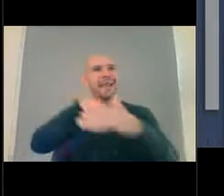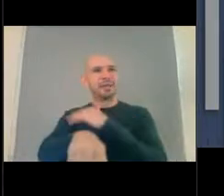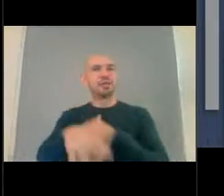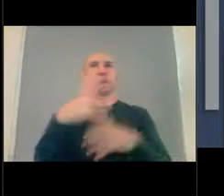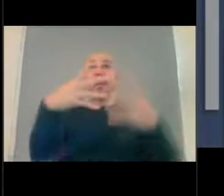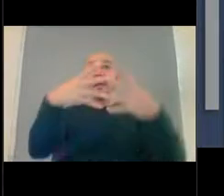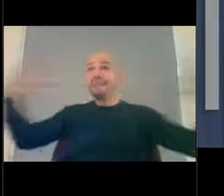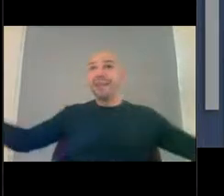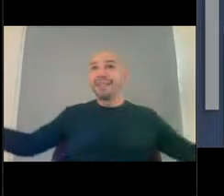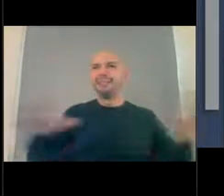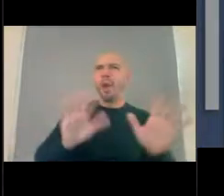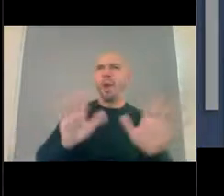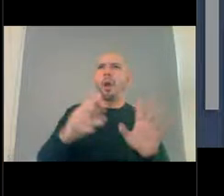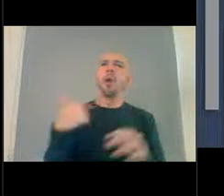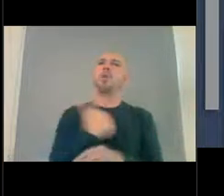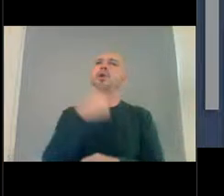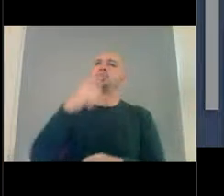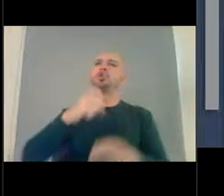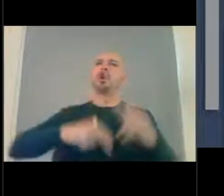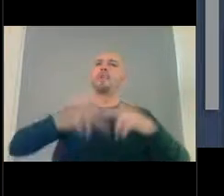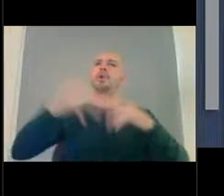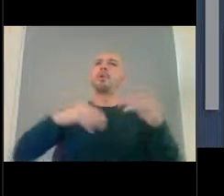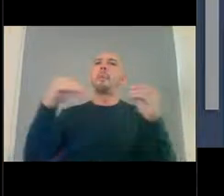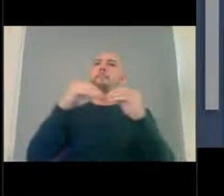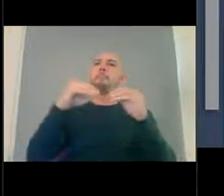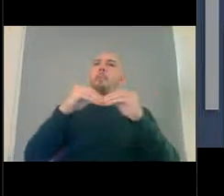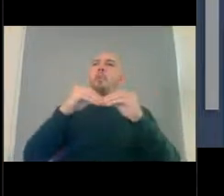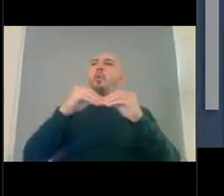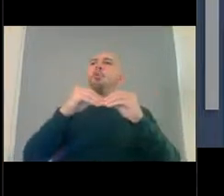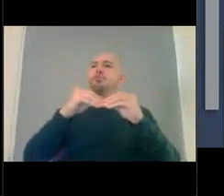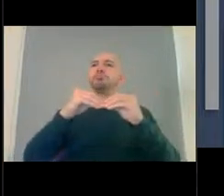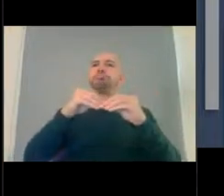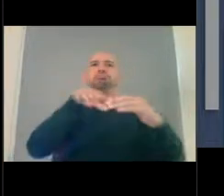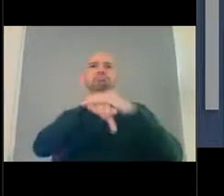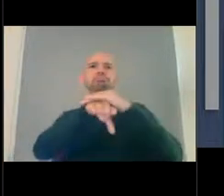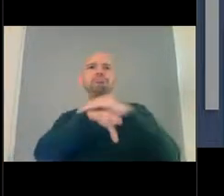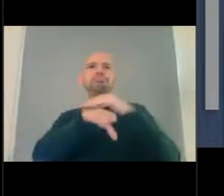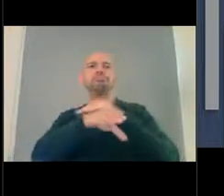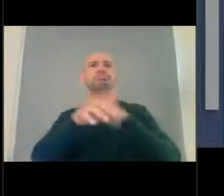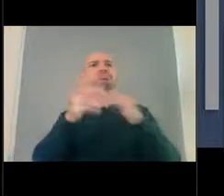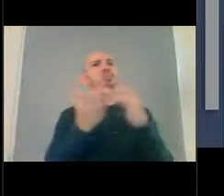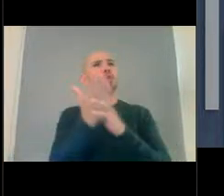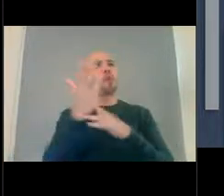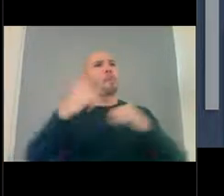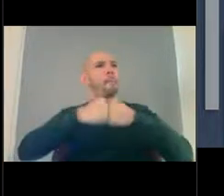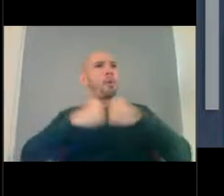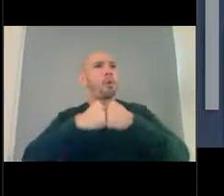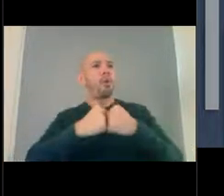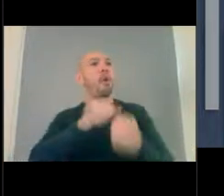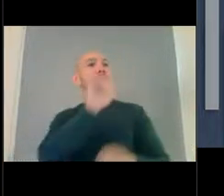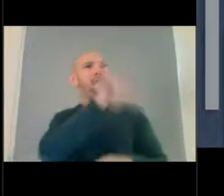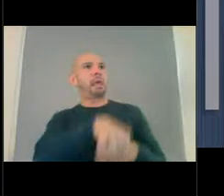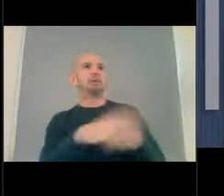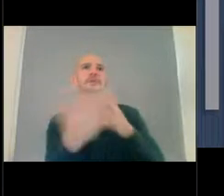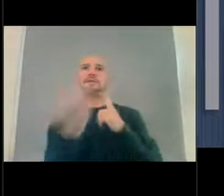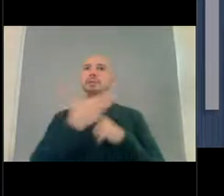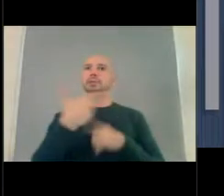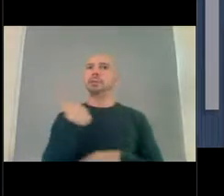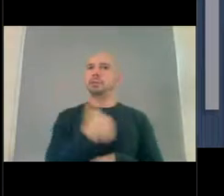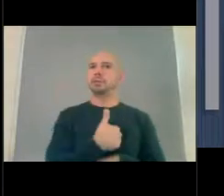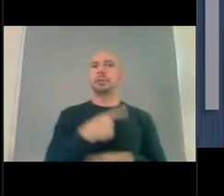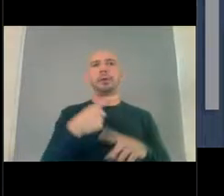we should be building more ports of entry and so that sold us though we did push back and say well